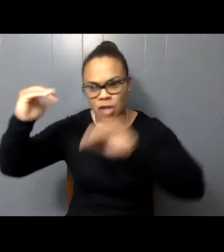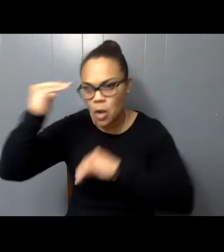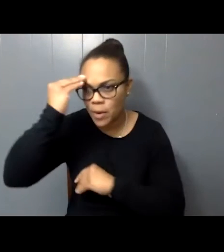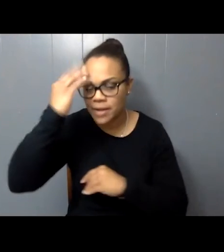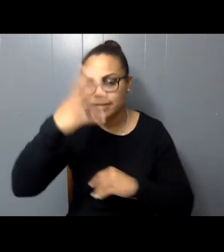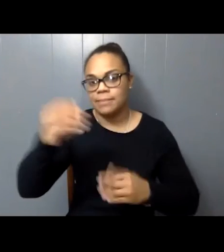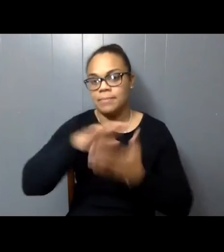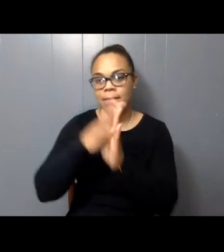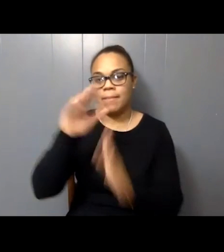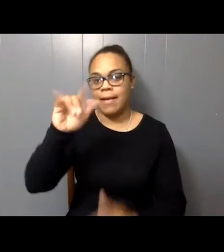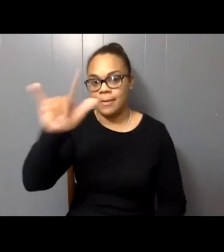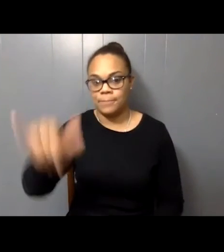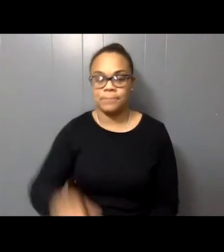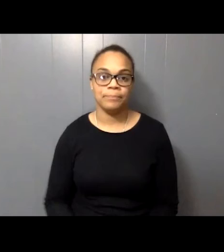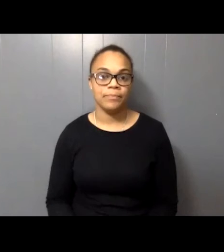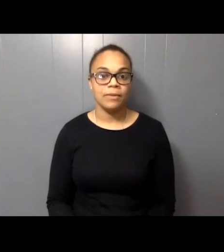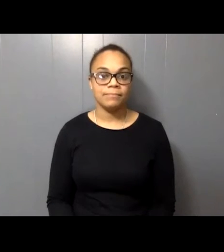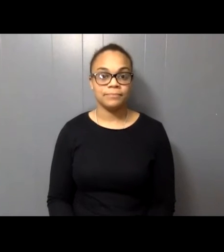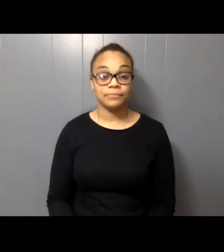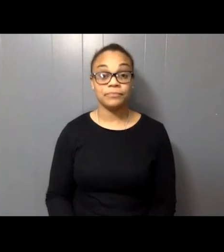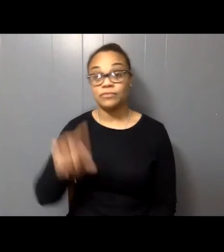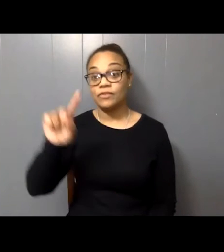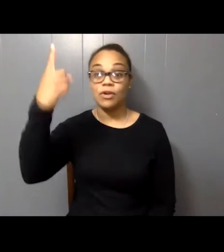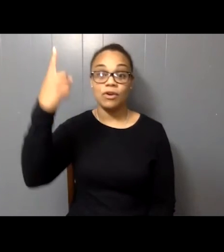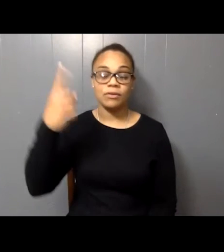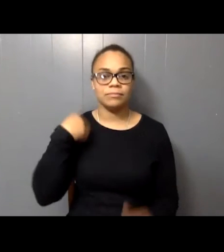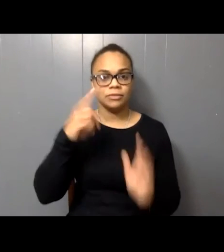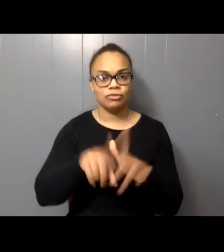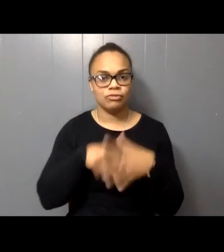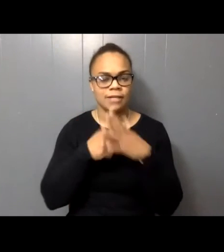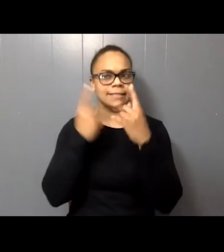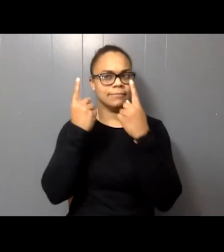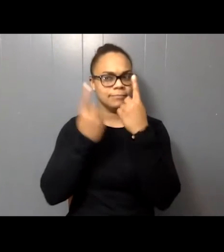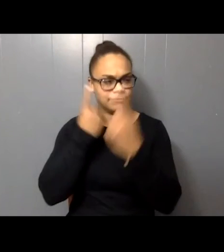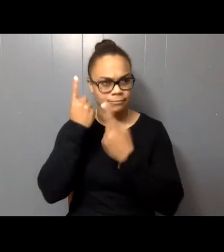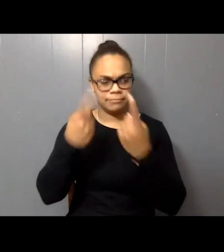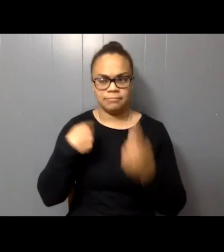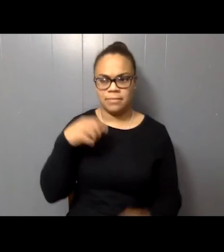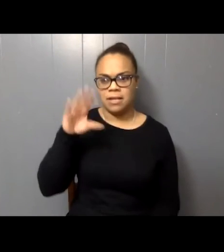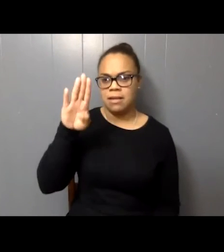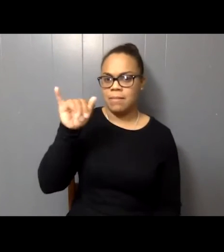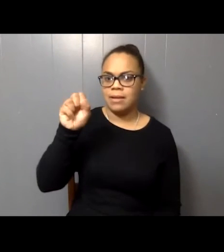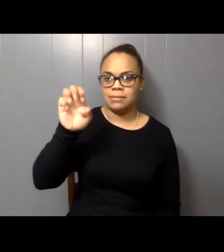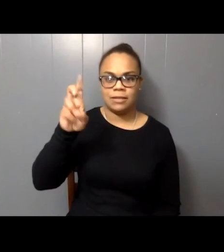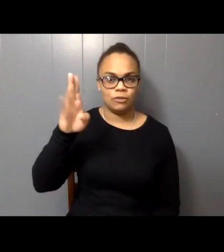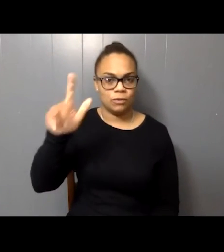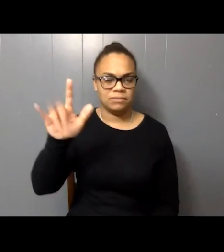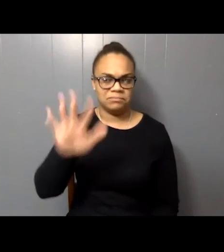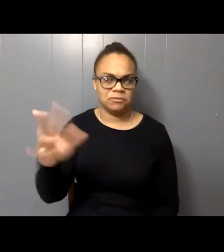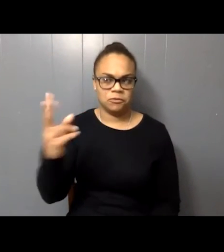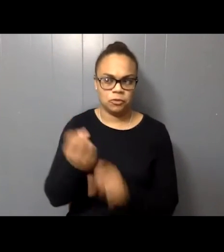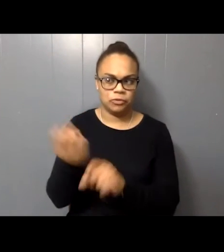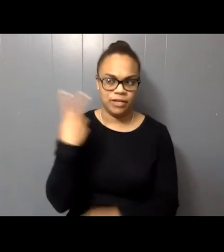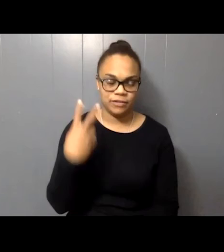So I first started thinking that I might be bisexual about 2 years ago. And I